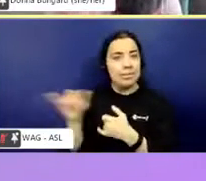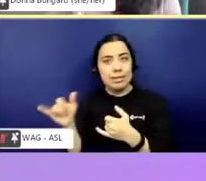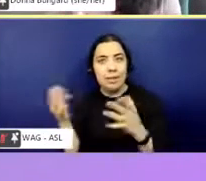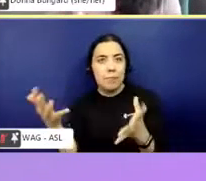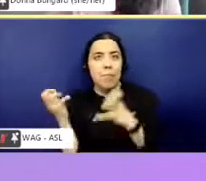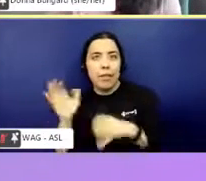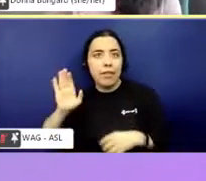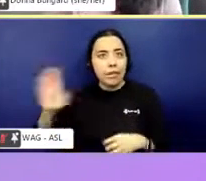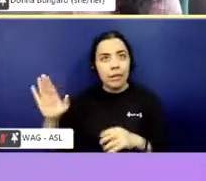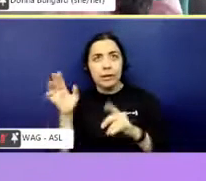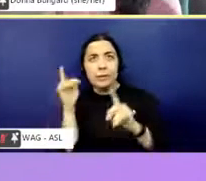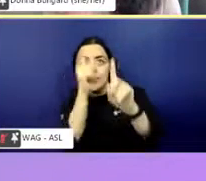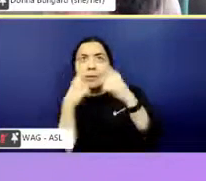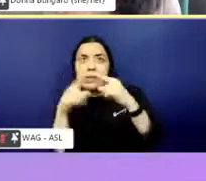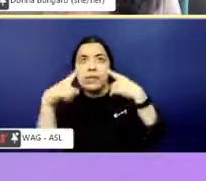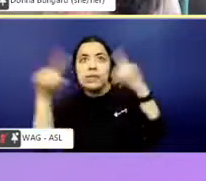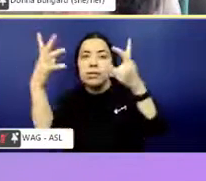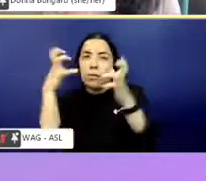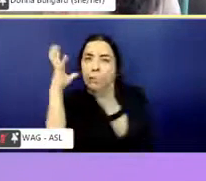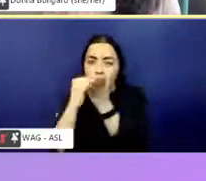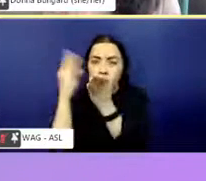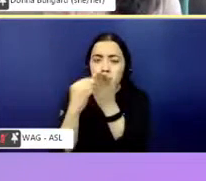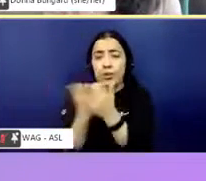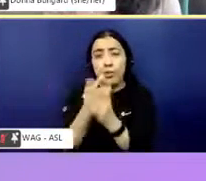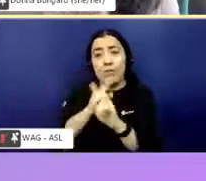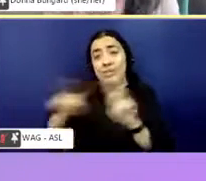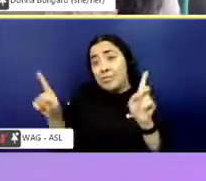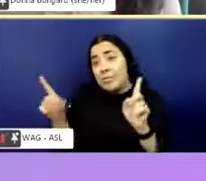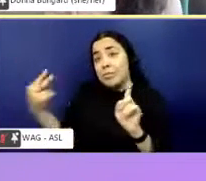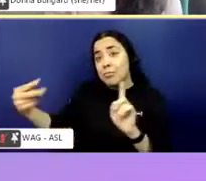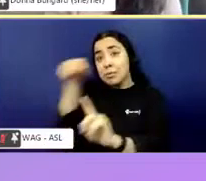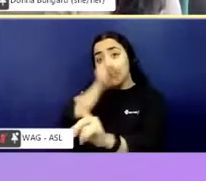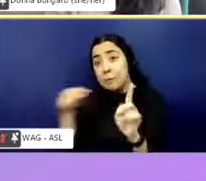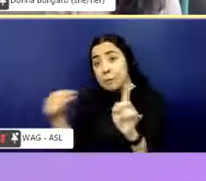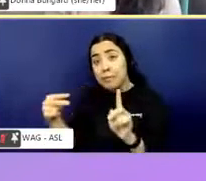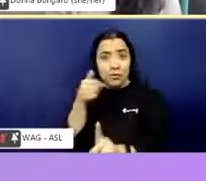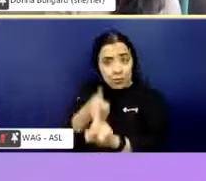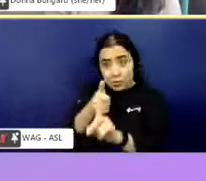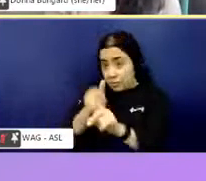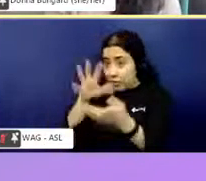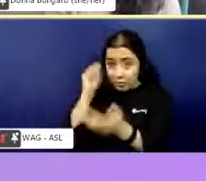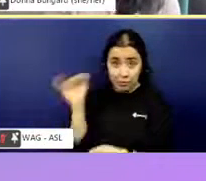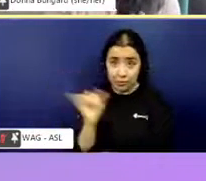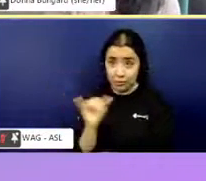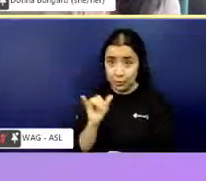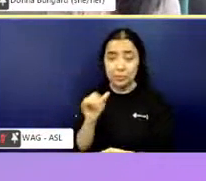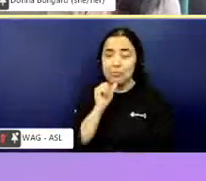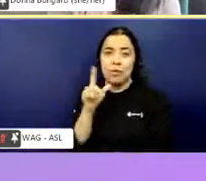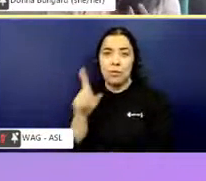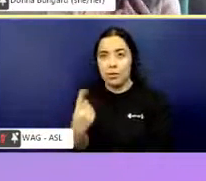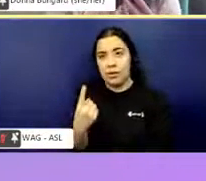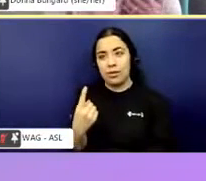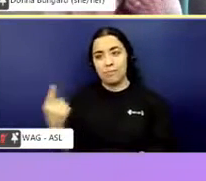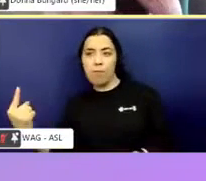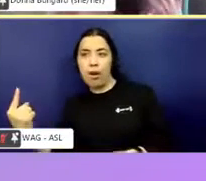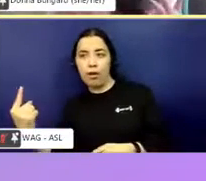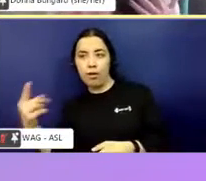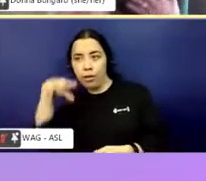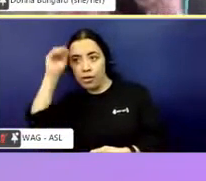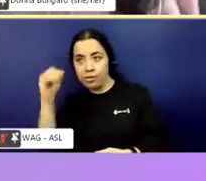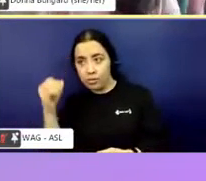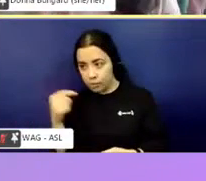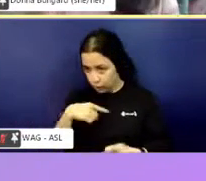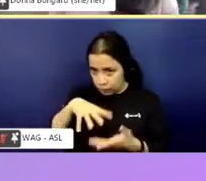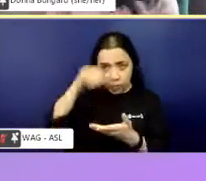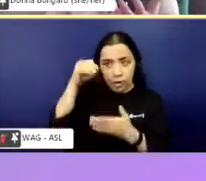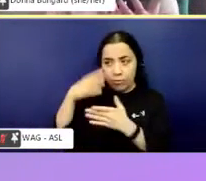to succeed and learn new perspectives. And you can learn as well. This is not a one-way street. This